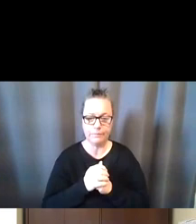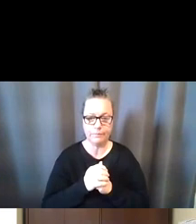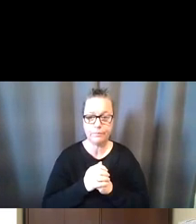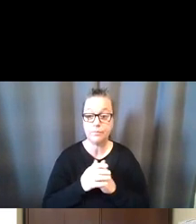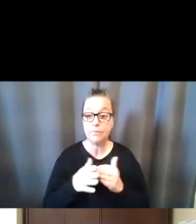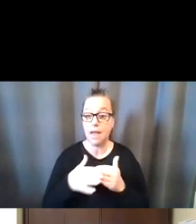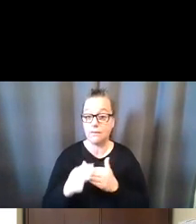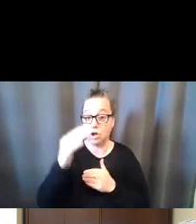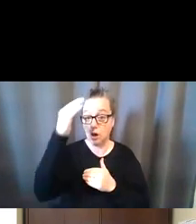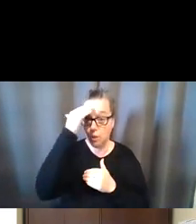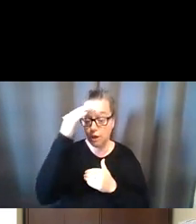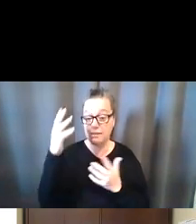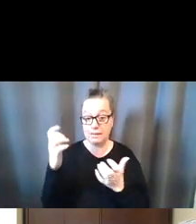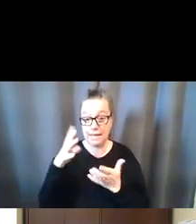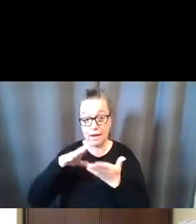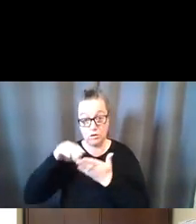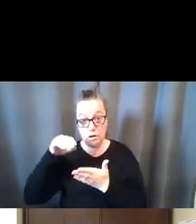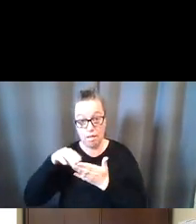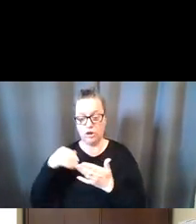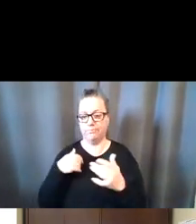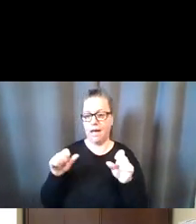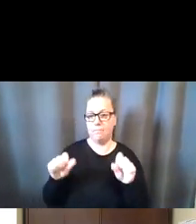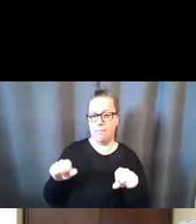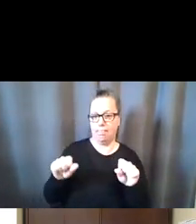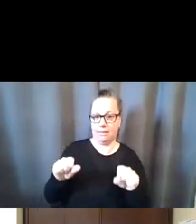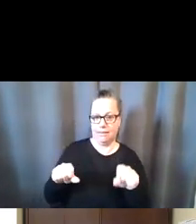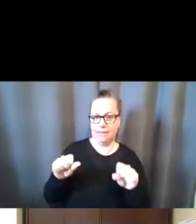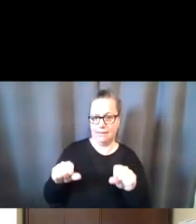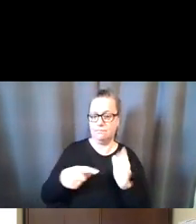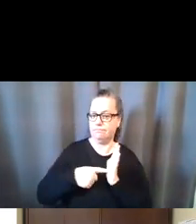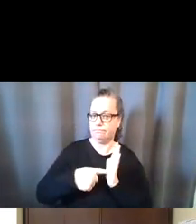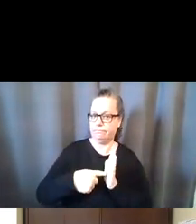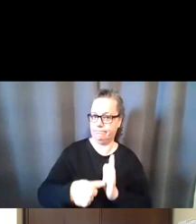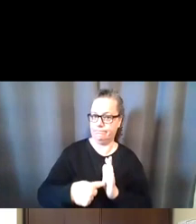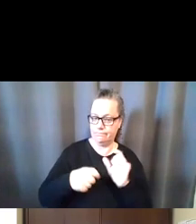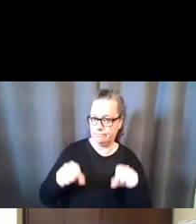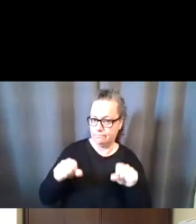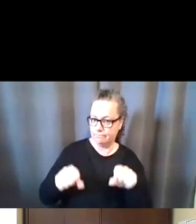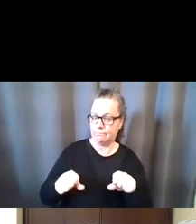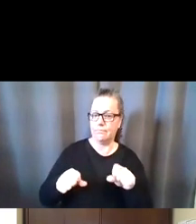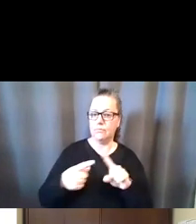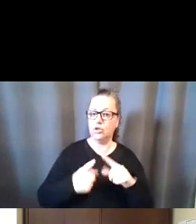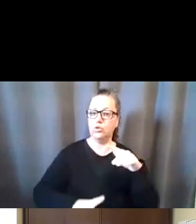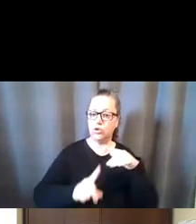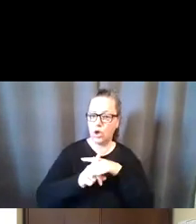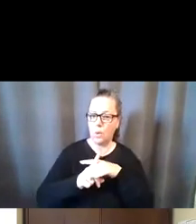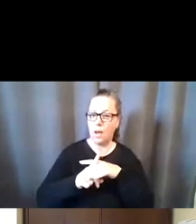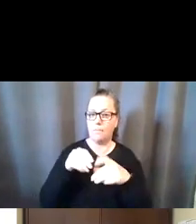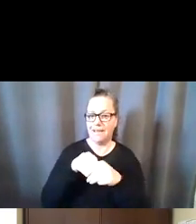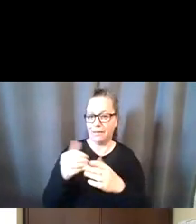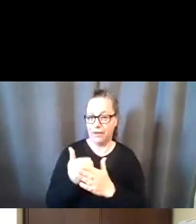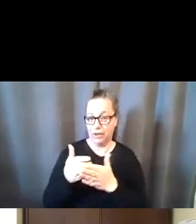After awareness, desire, knowledge comes ability. That's the demonstrated capability to show up in the new way that's